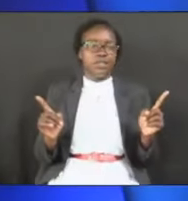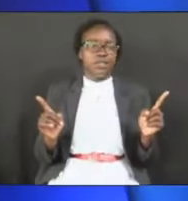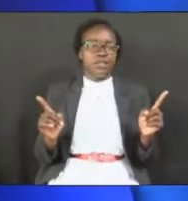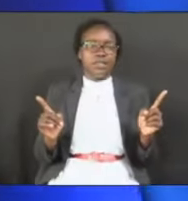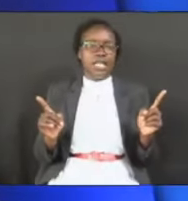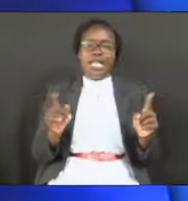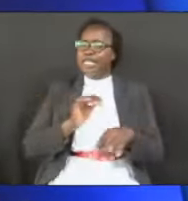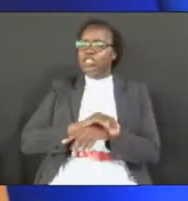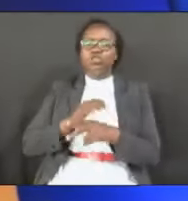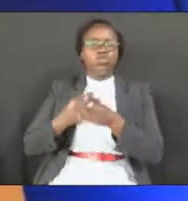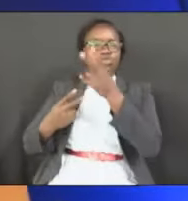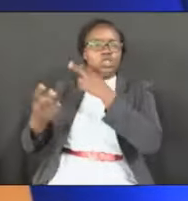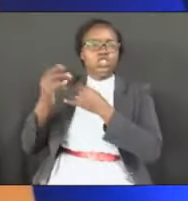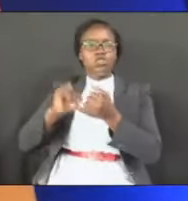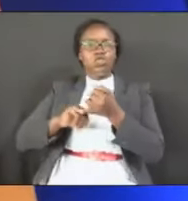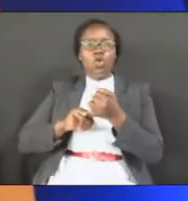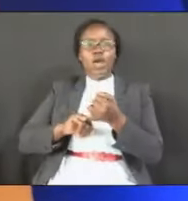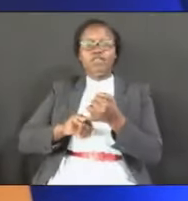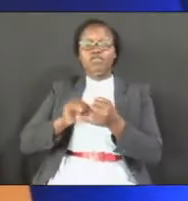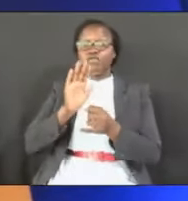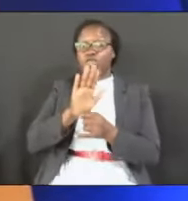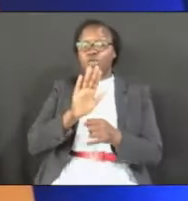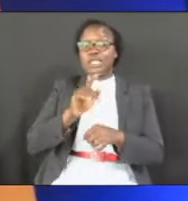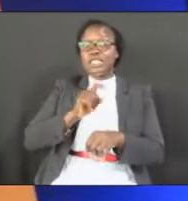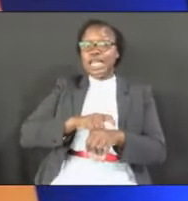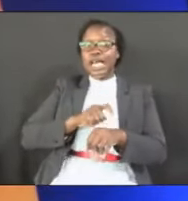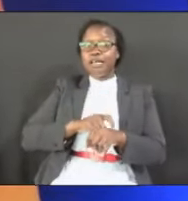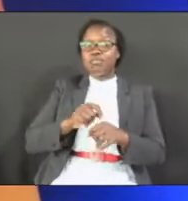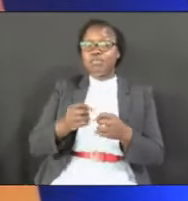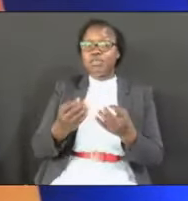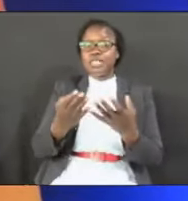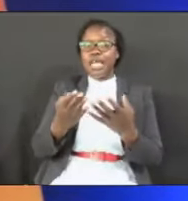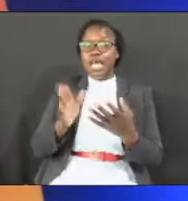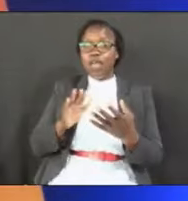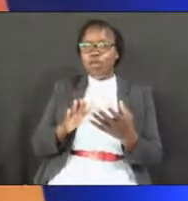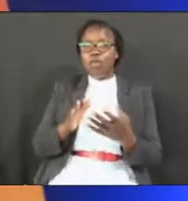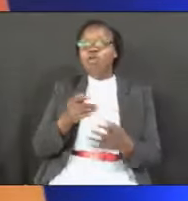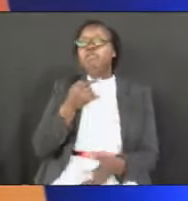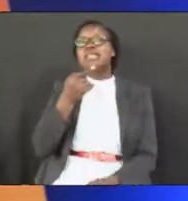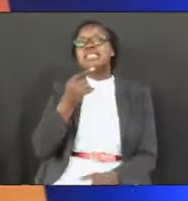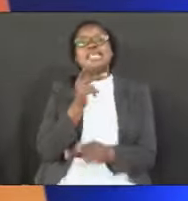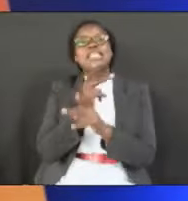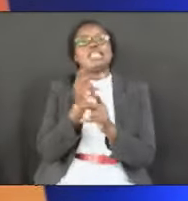It is good to listen to your wife at times. Women can save.